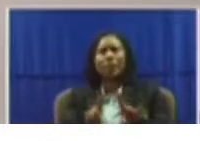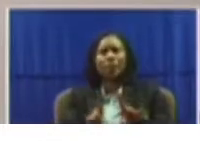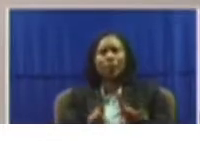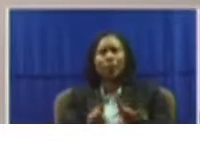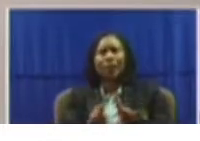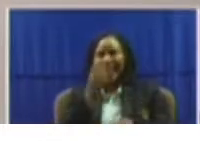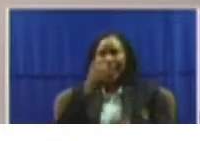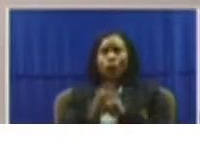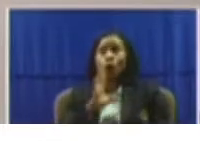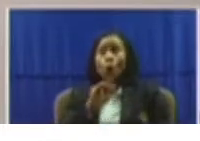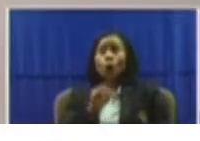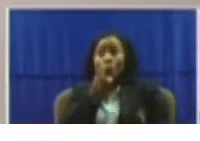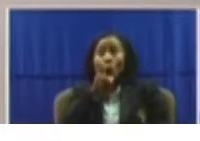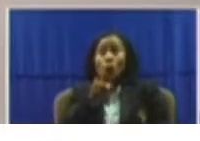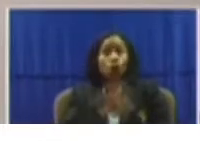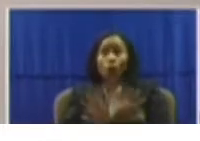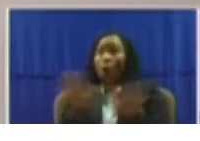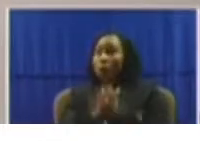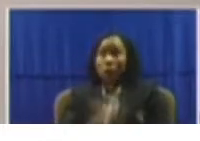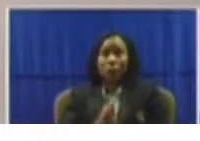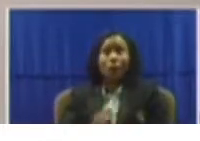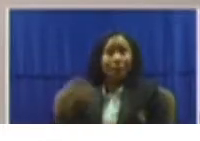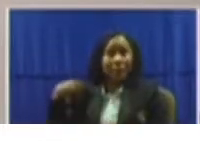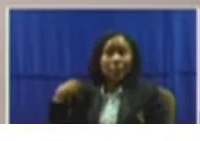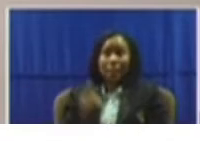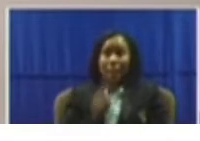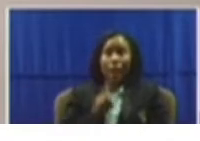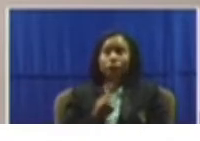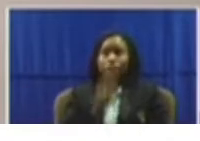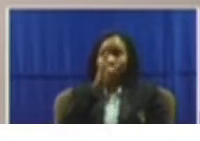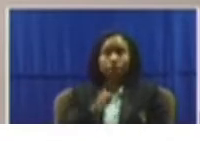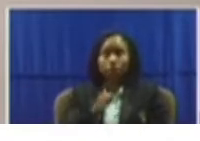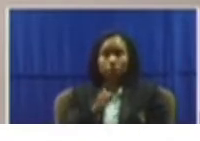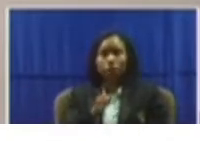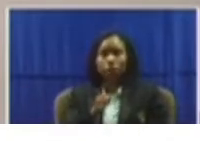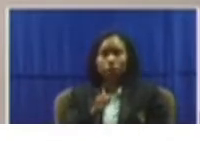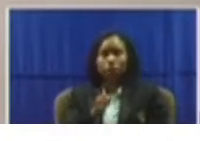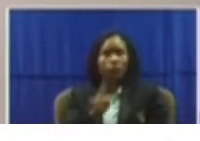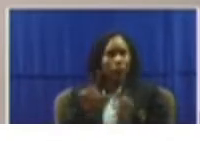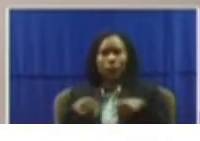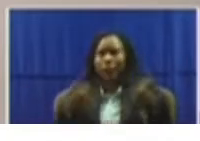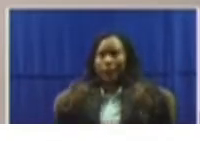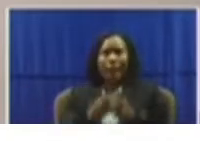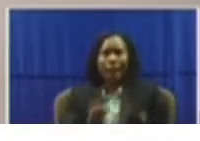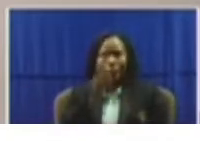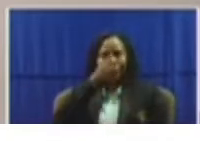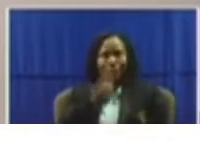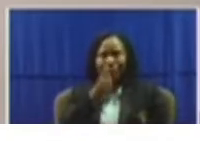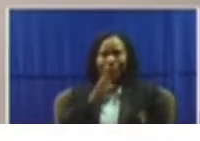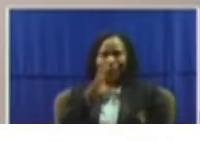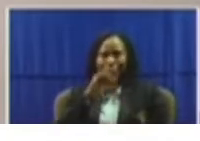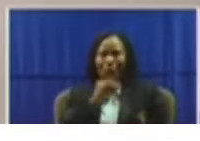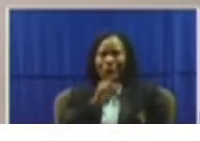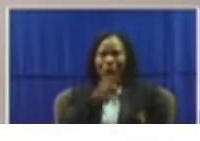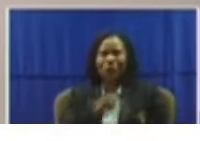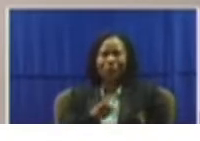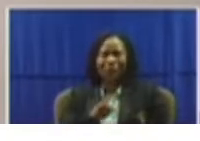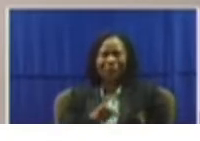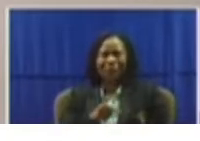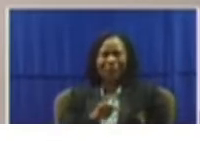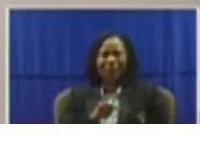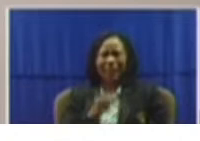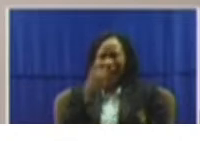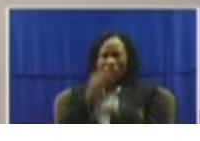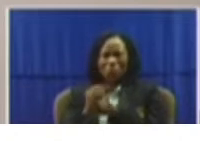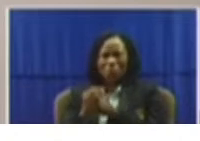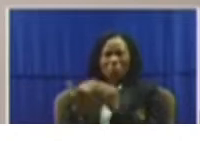Yes, you must be addressed. She cannot address. Honourable members, can someone protect me? That was a waste